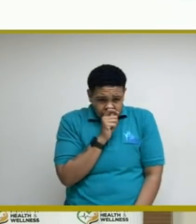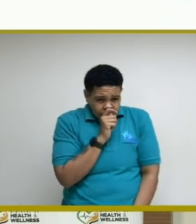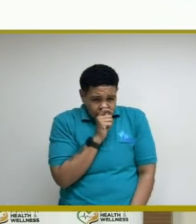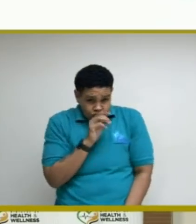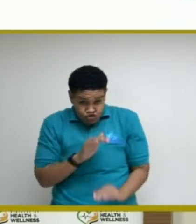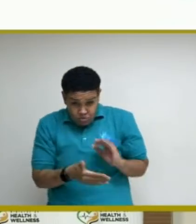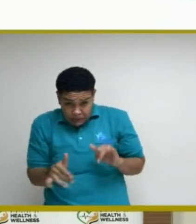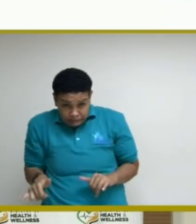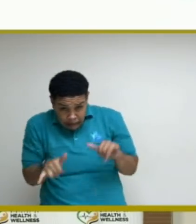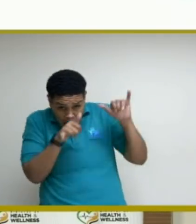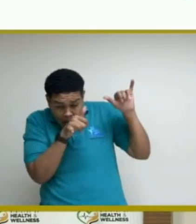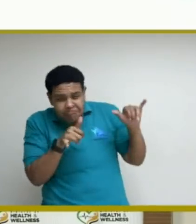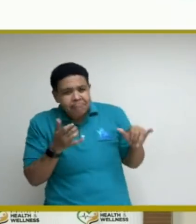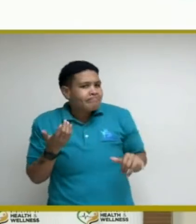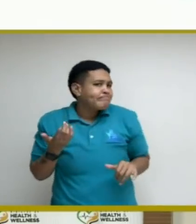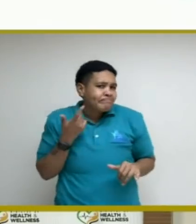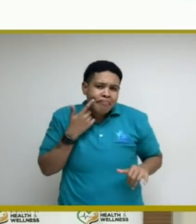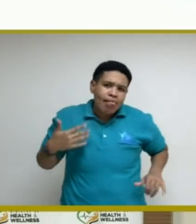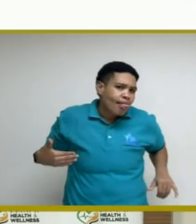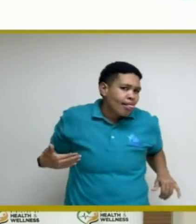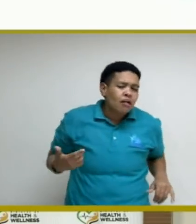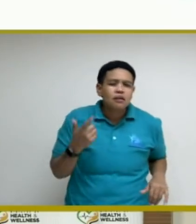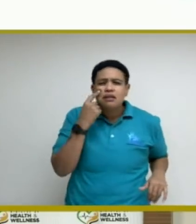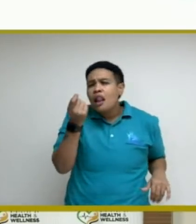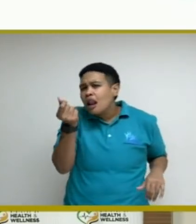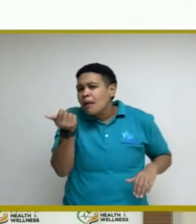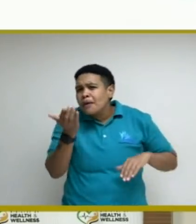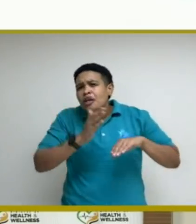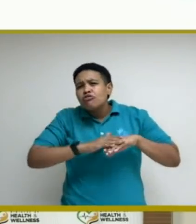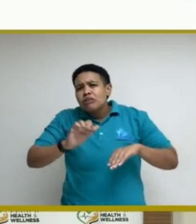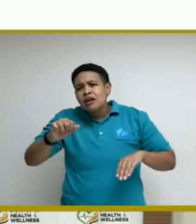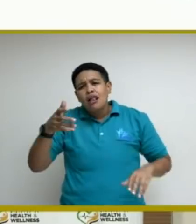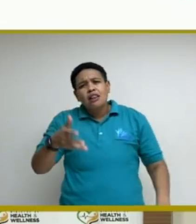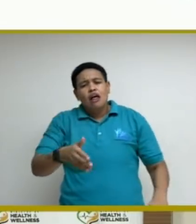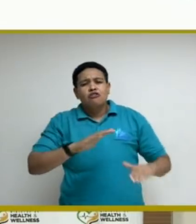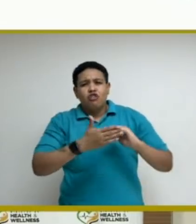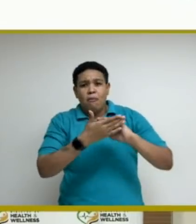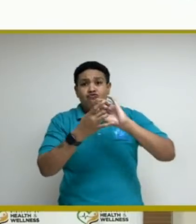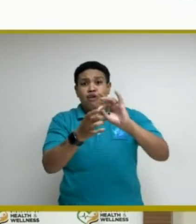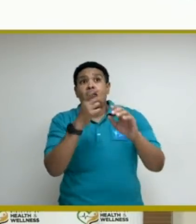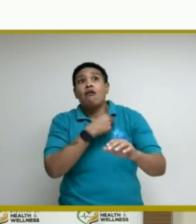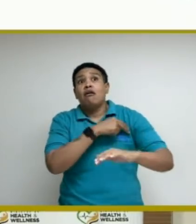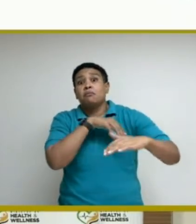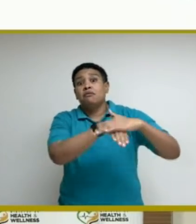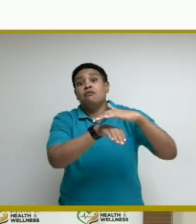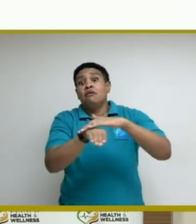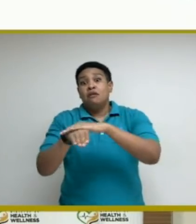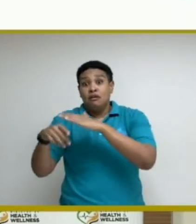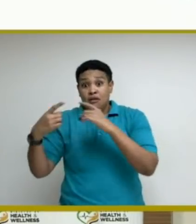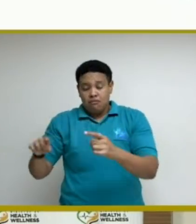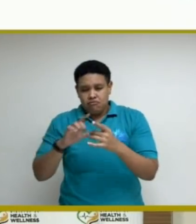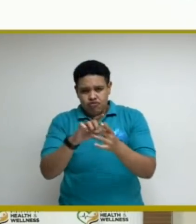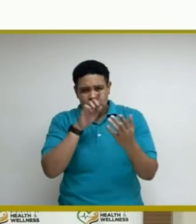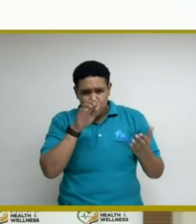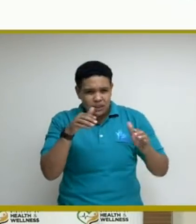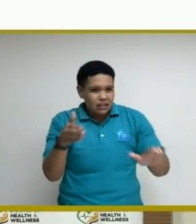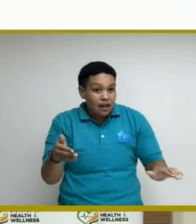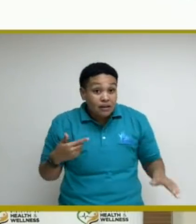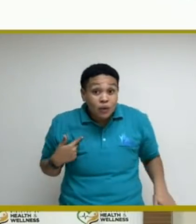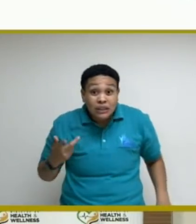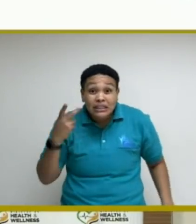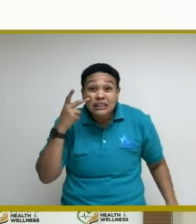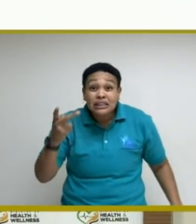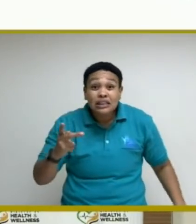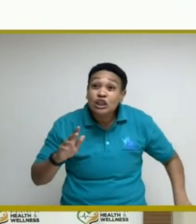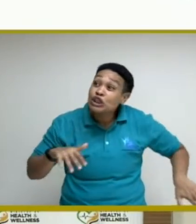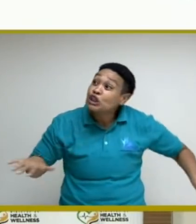do see an overall slight increase in the number of cases, in terms of hospitalizations and in terms of deaths, we are not seeing